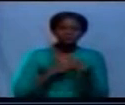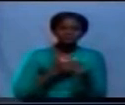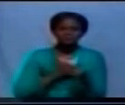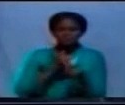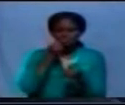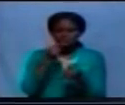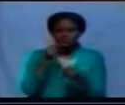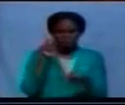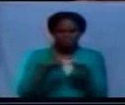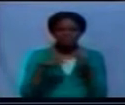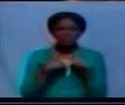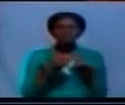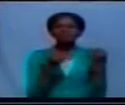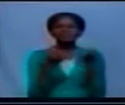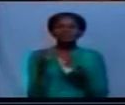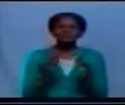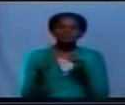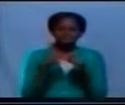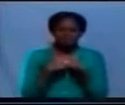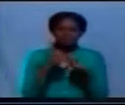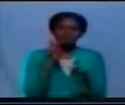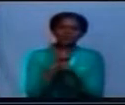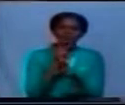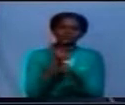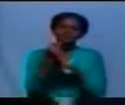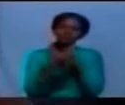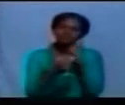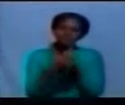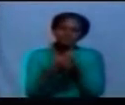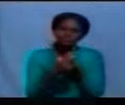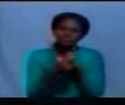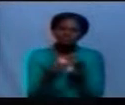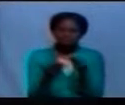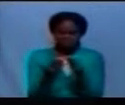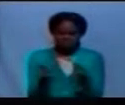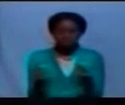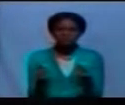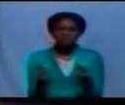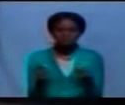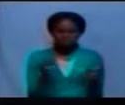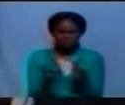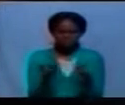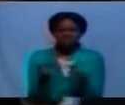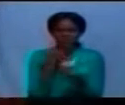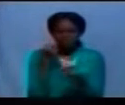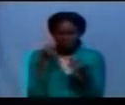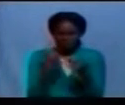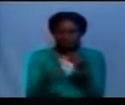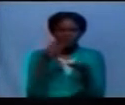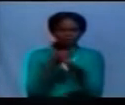can't have the majority of the people holding accounts in the bank saving the least. In any case, they're supposed to be contributing